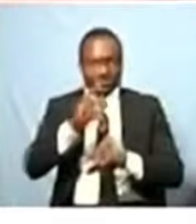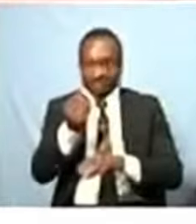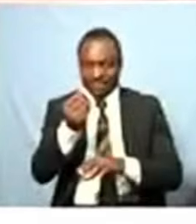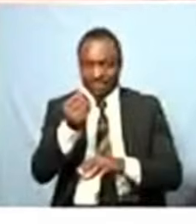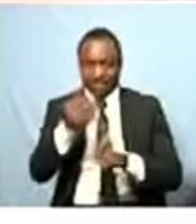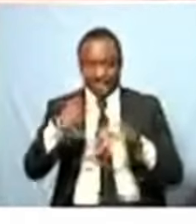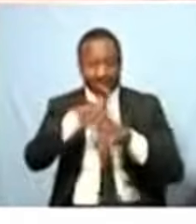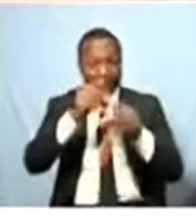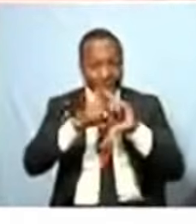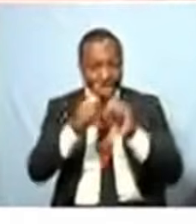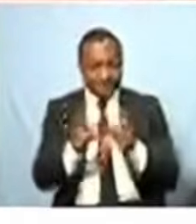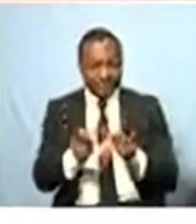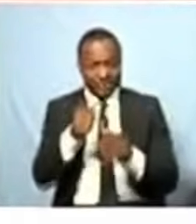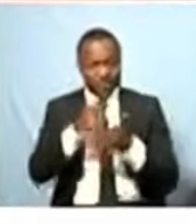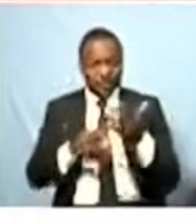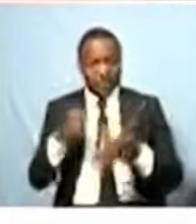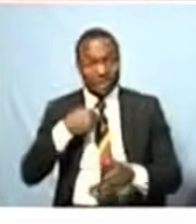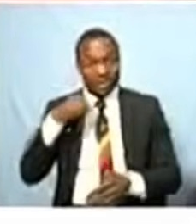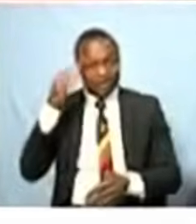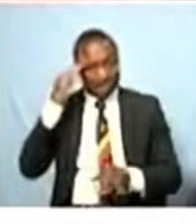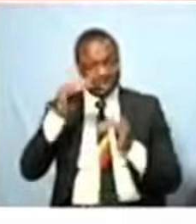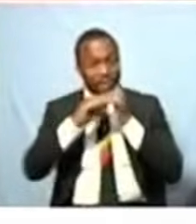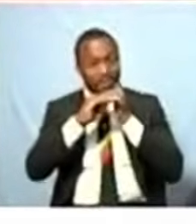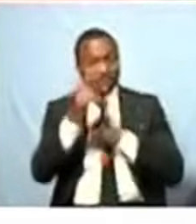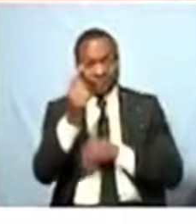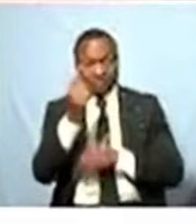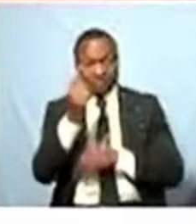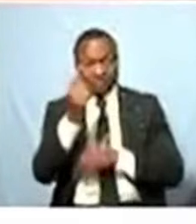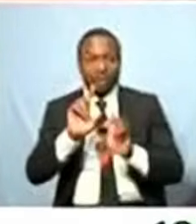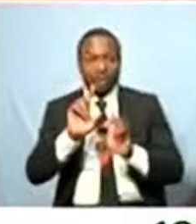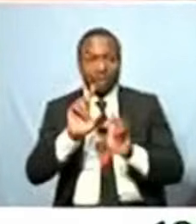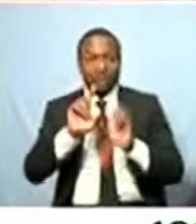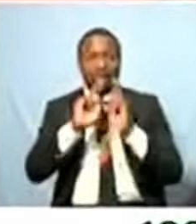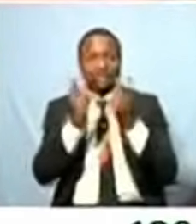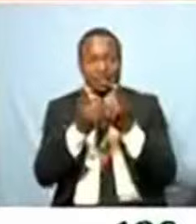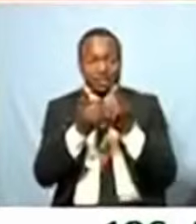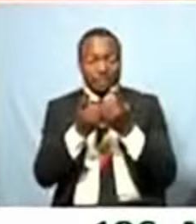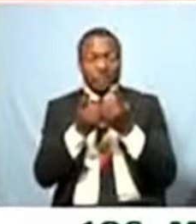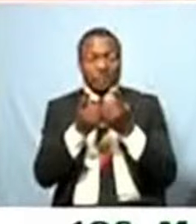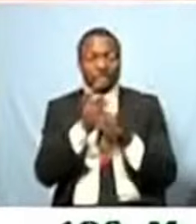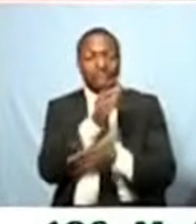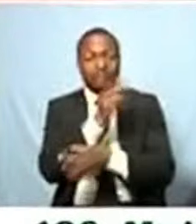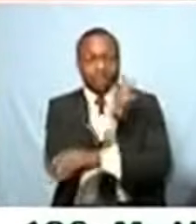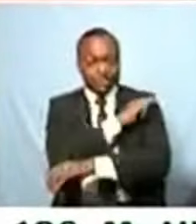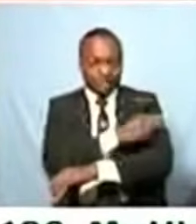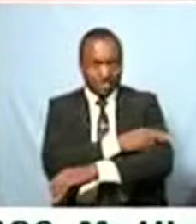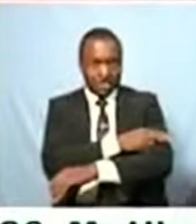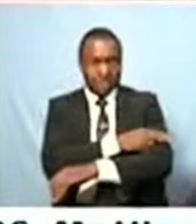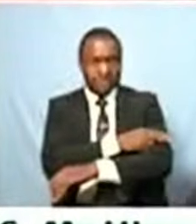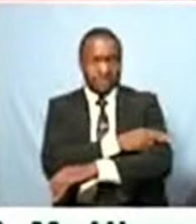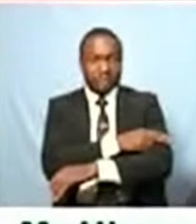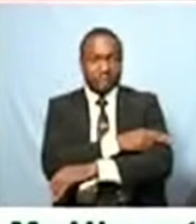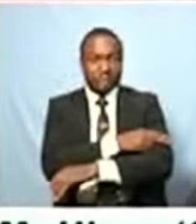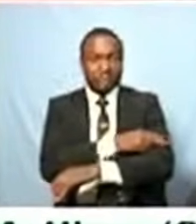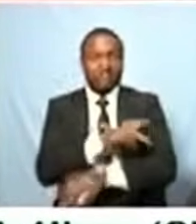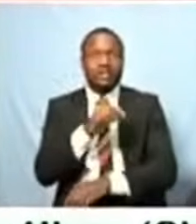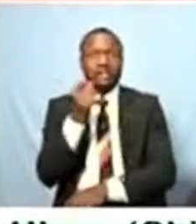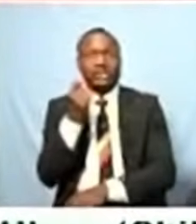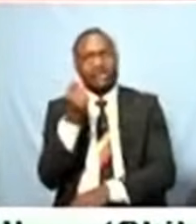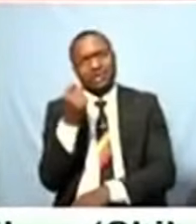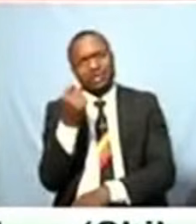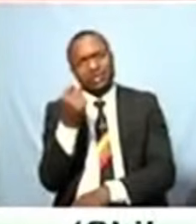But what I know is level 1 hospital, district hospital, costs around 111 million